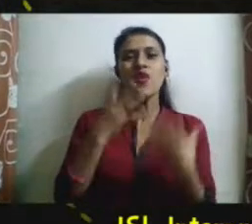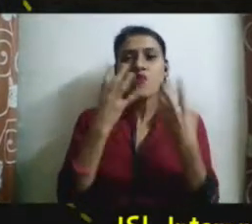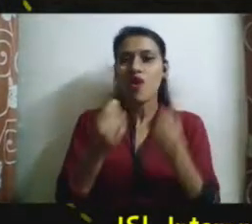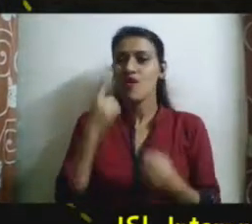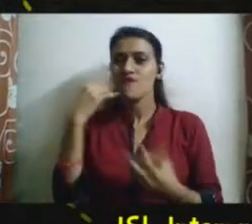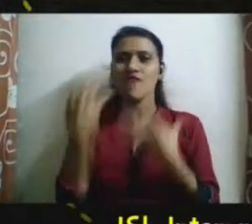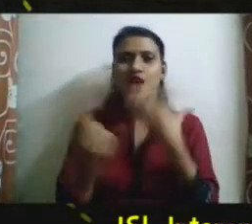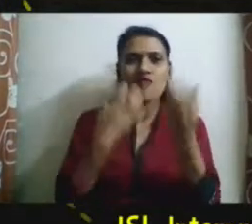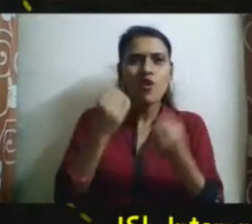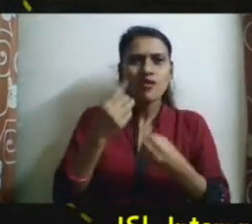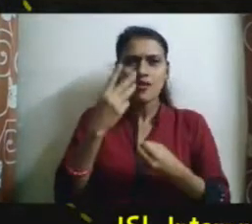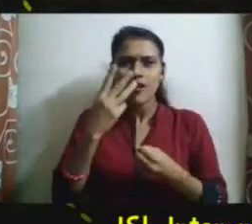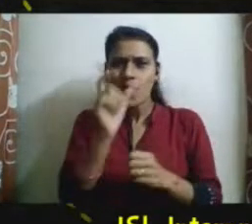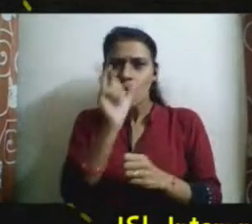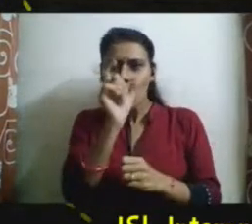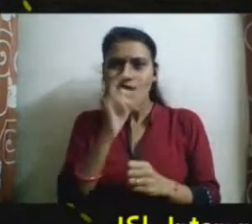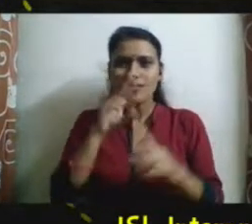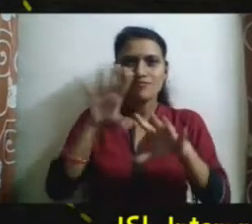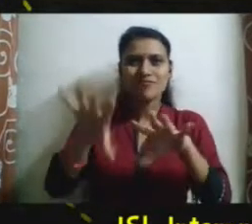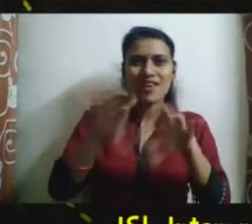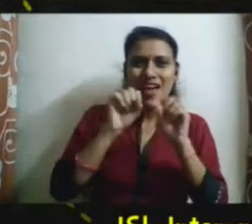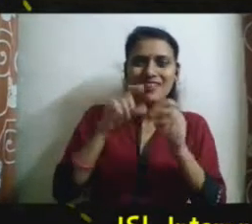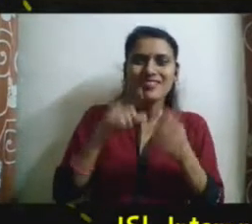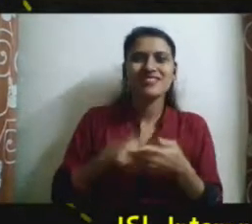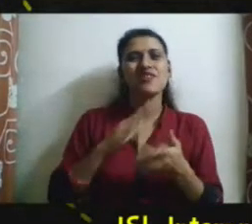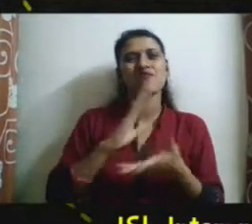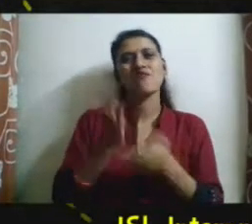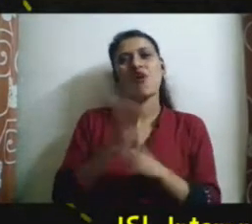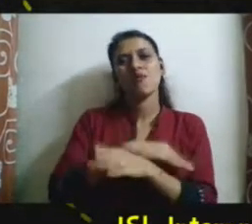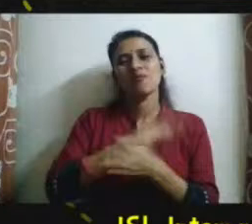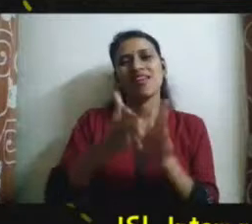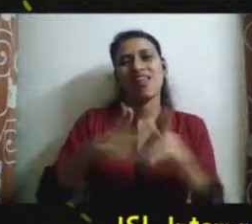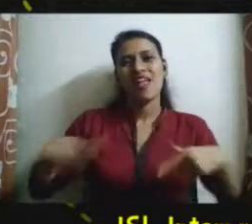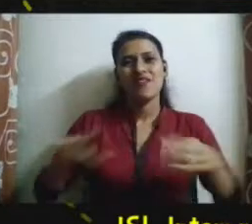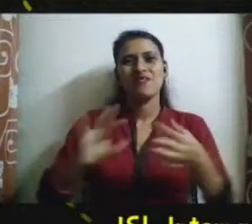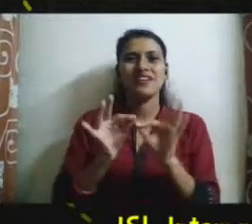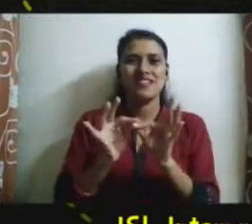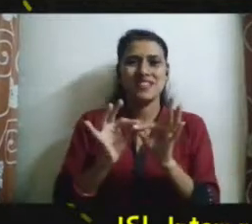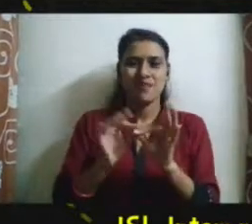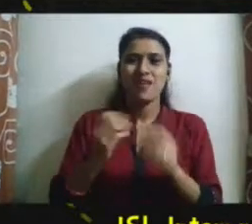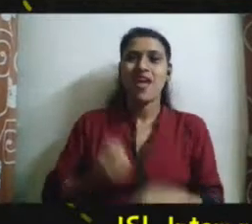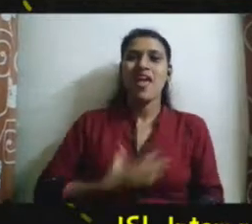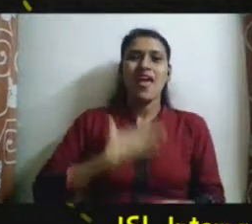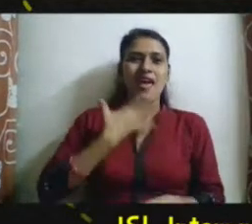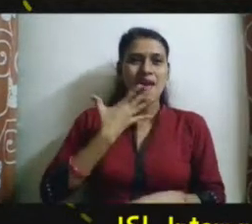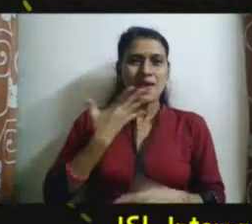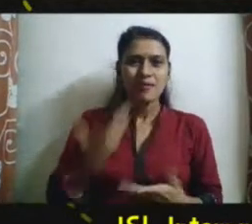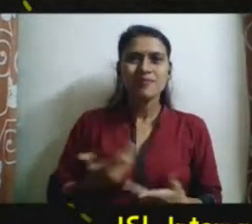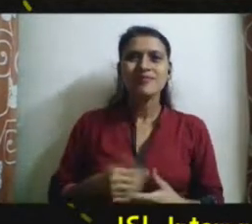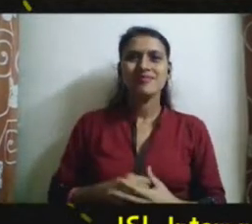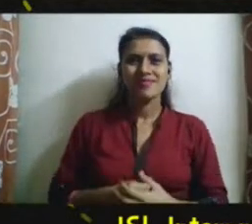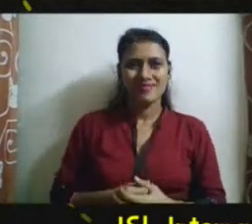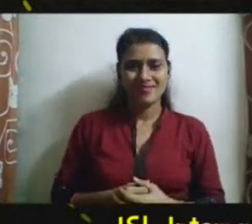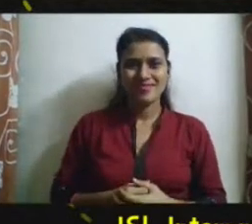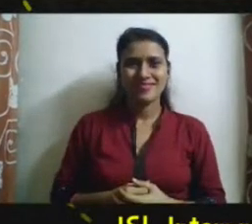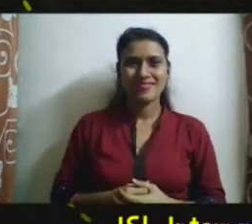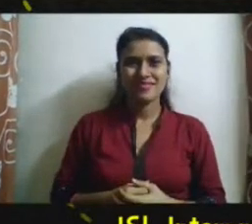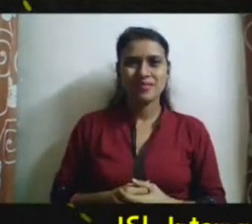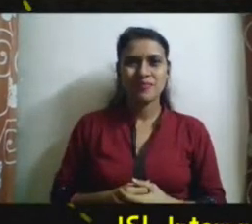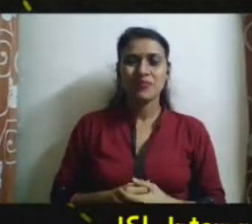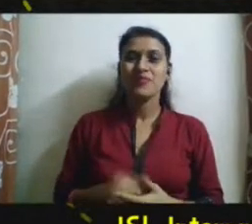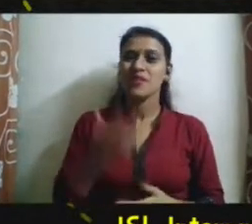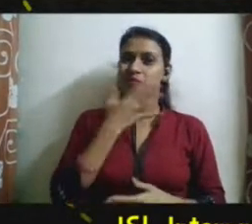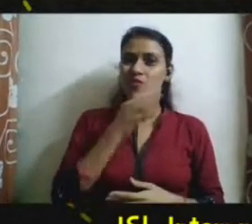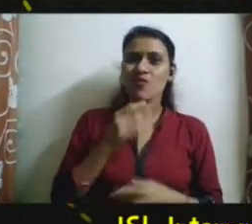a unique name for pleasure, a word for pleasure, or a sign for pleasure as well in this. But it'll be nice